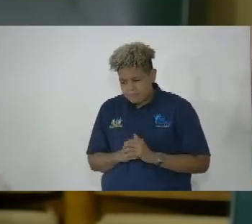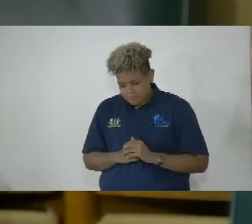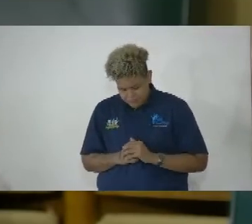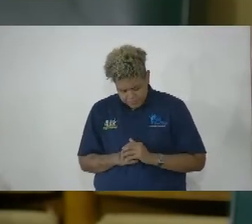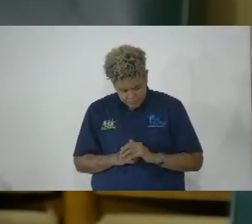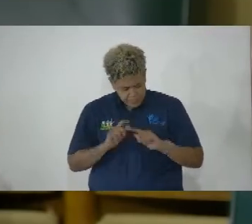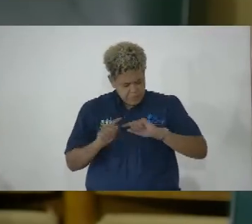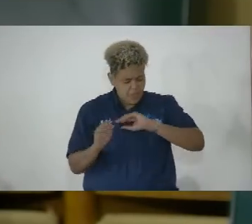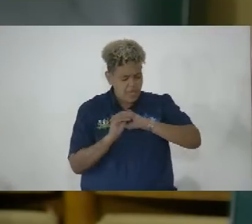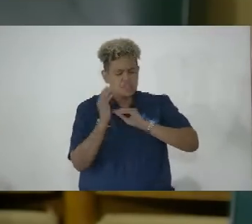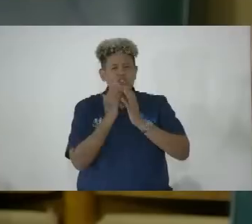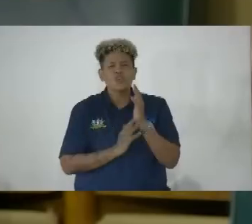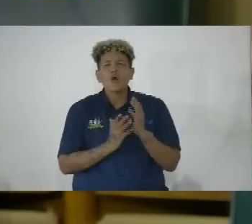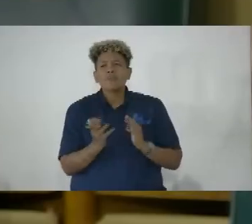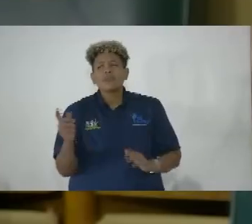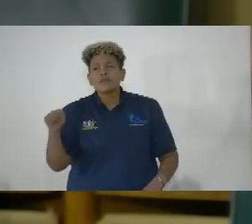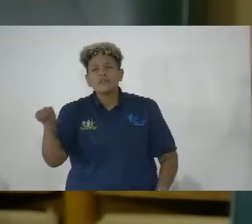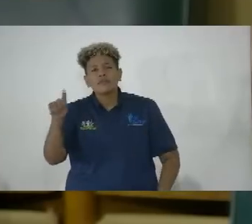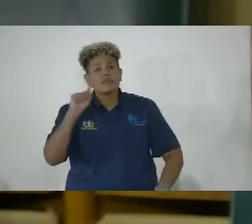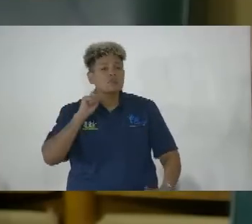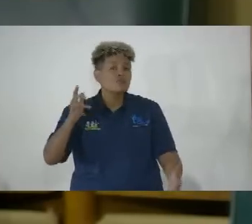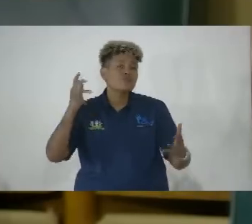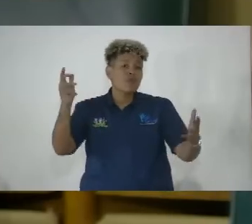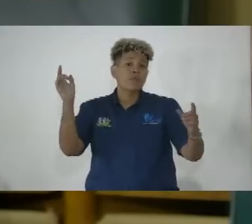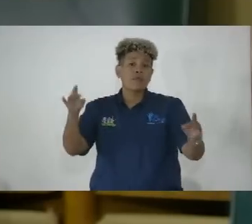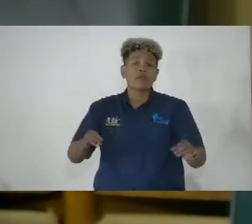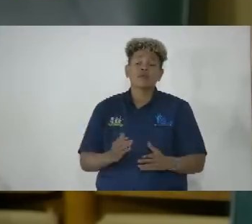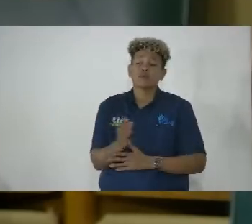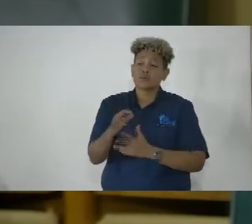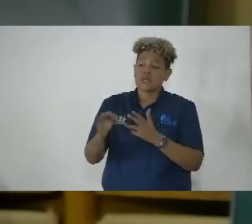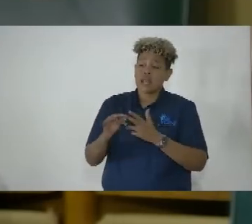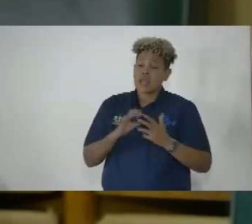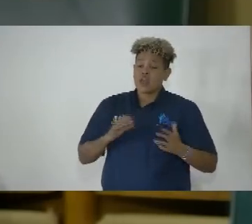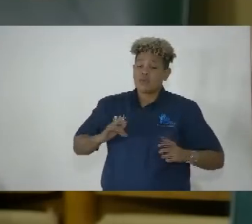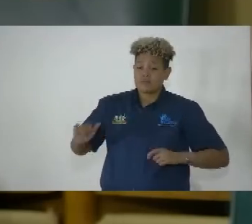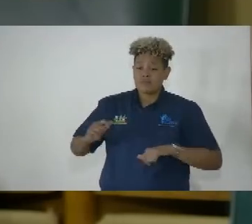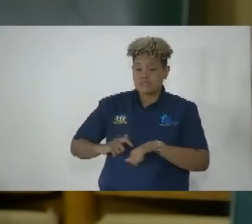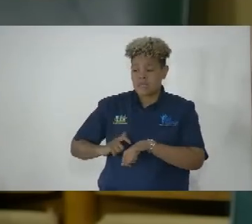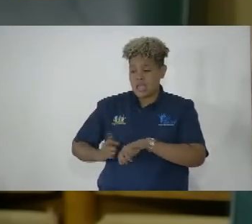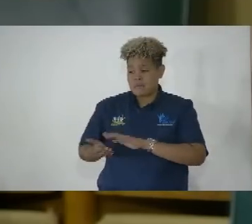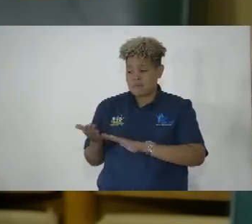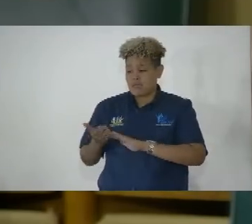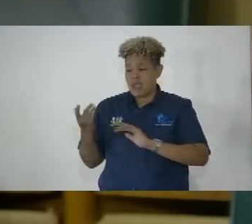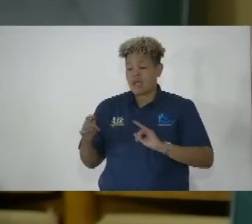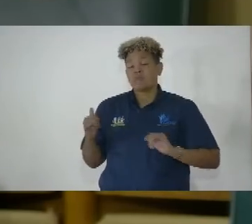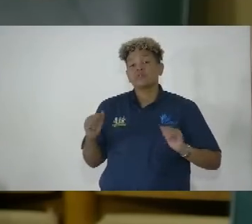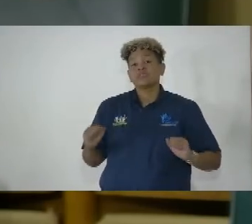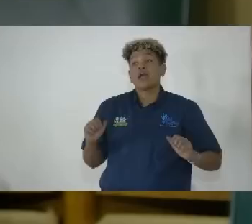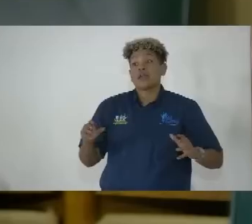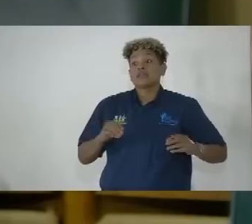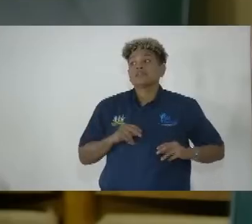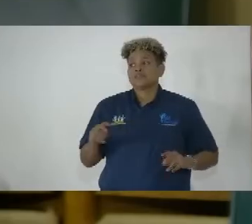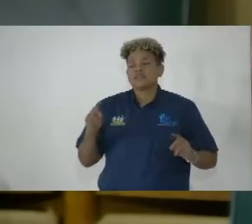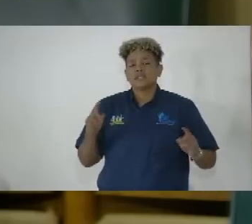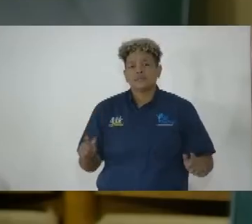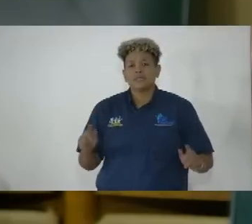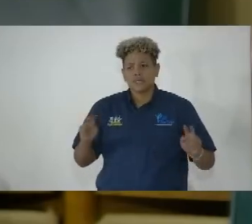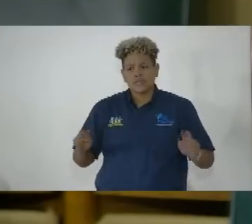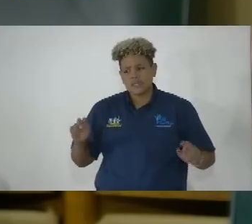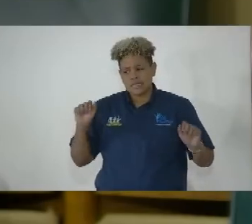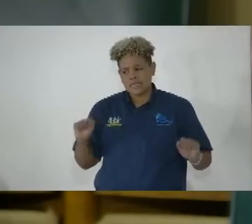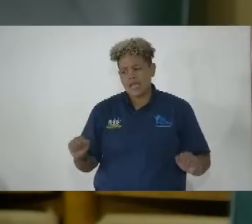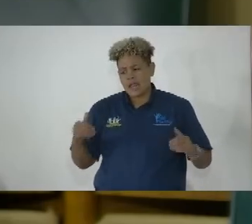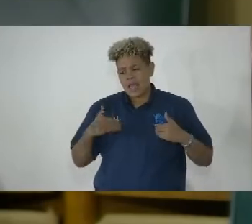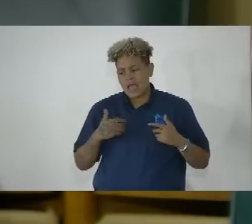But there are some things which were recommended by the Joint Select Committee at that time, which can be taken immediately and which can